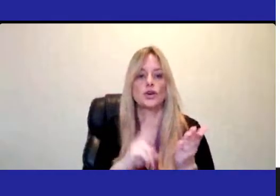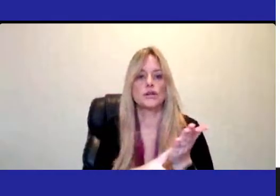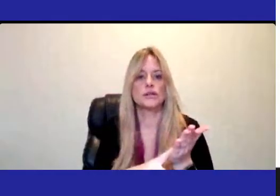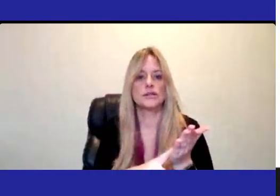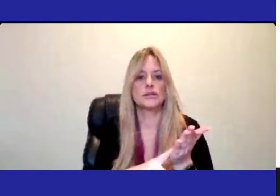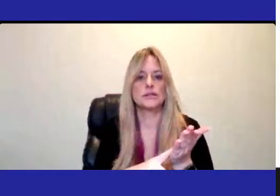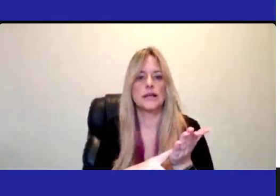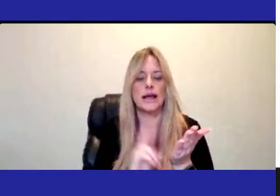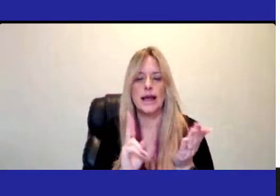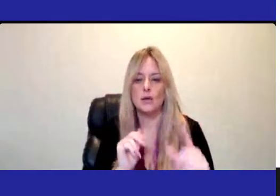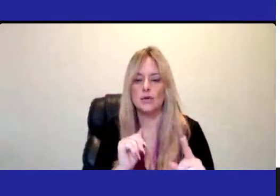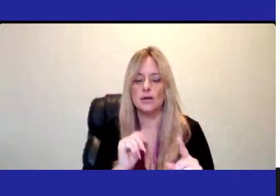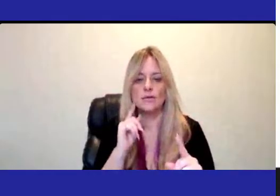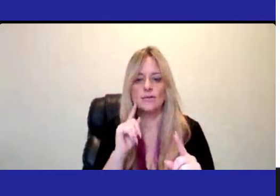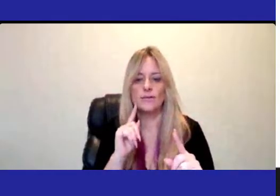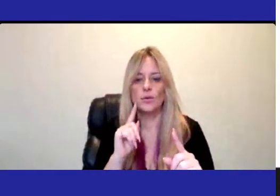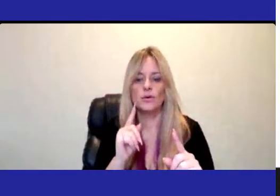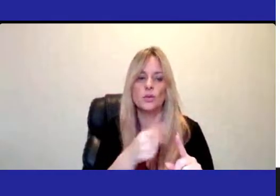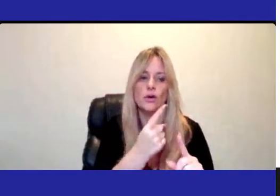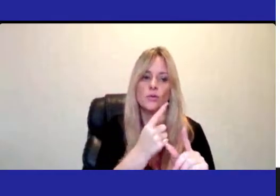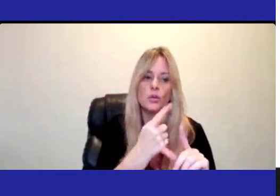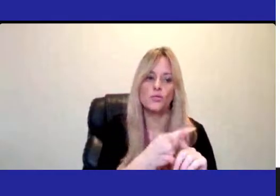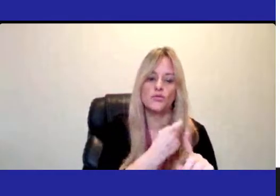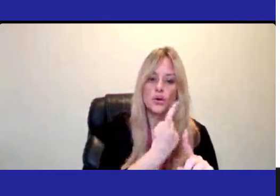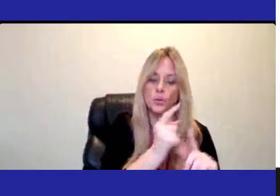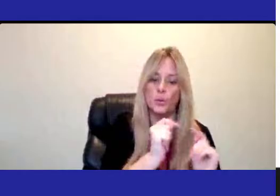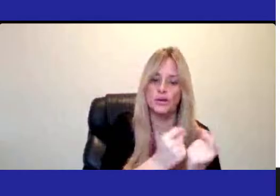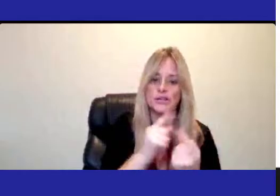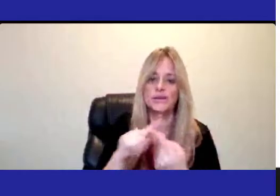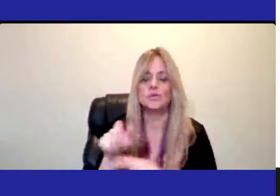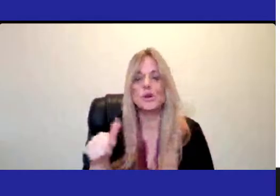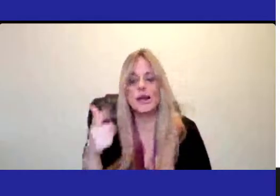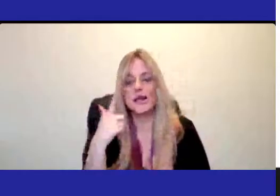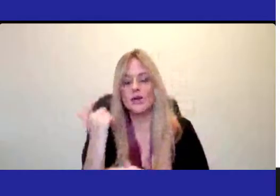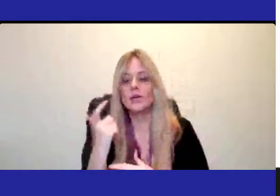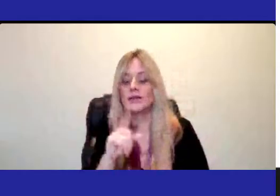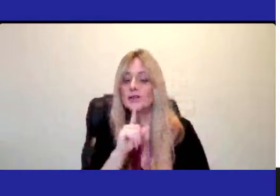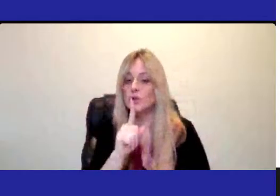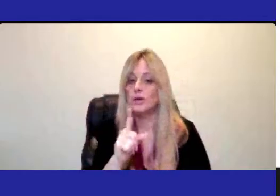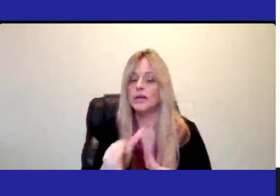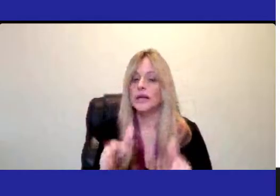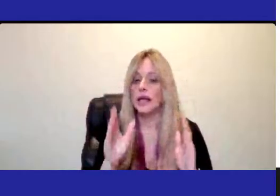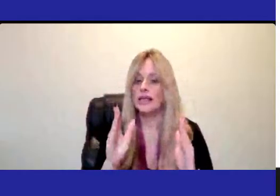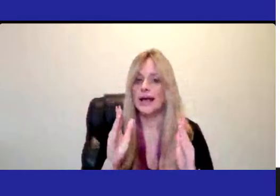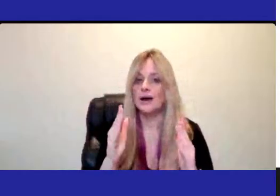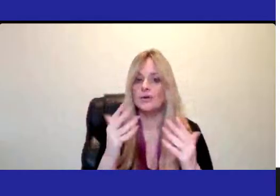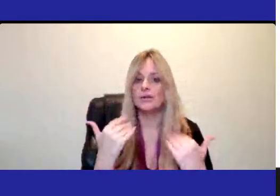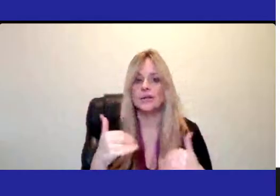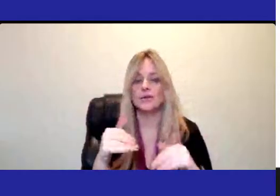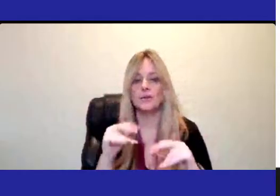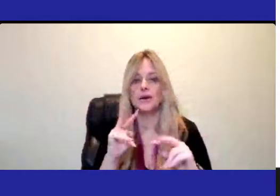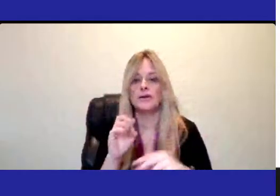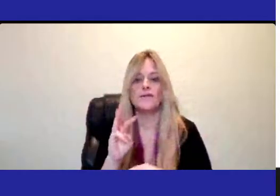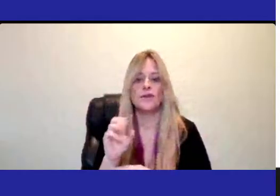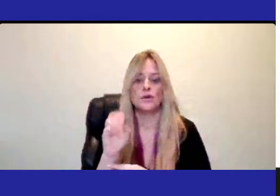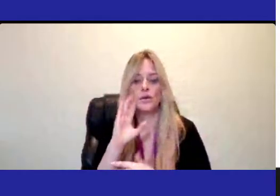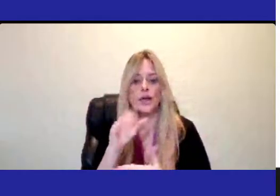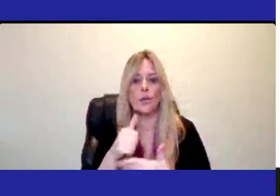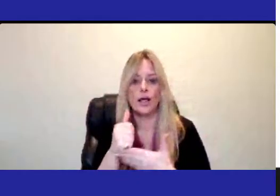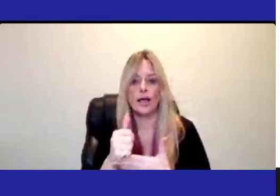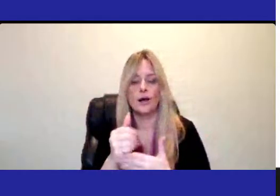of various teams to another, because it really does allow for some views that will assist in